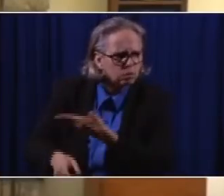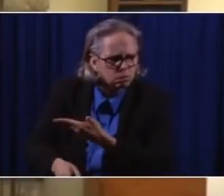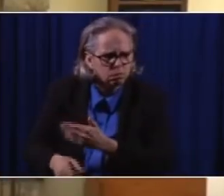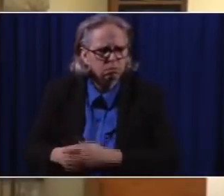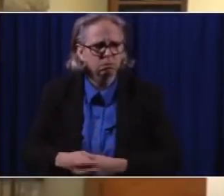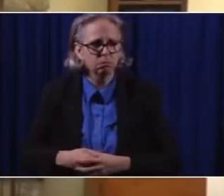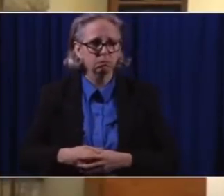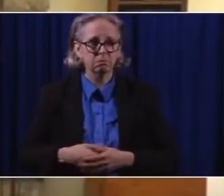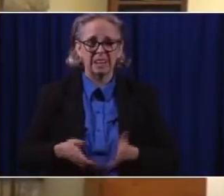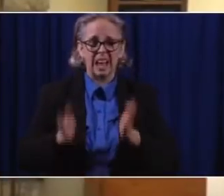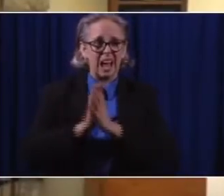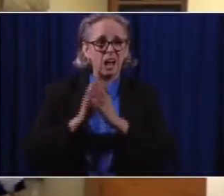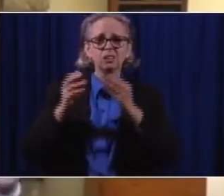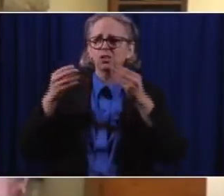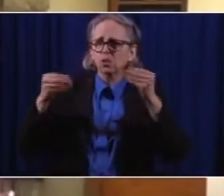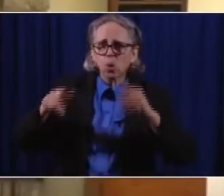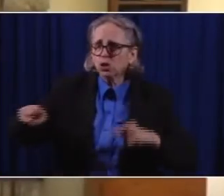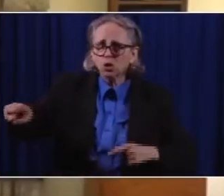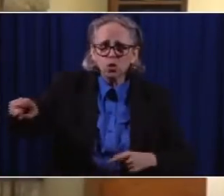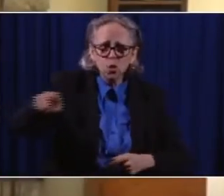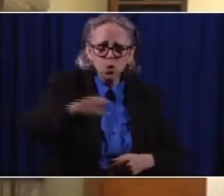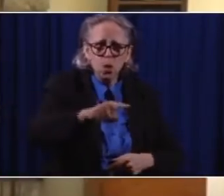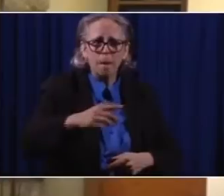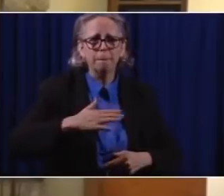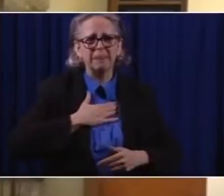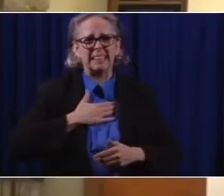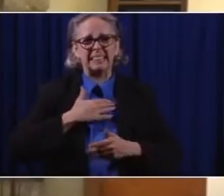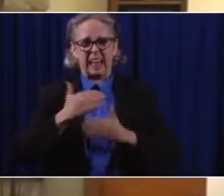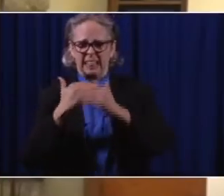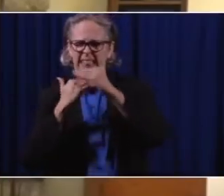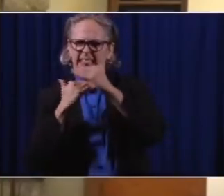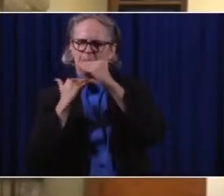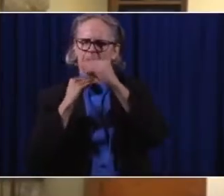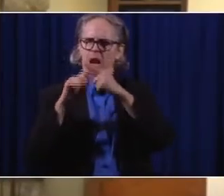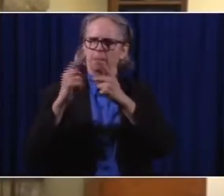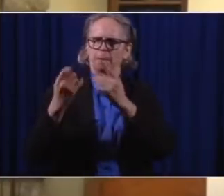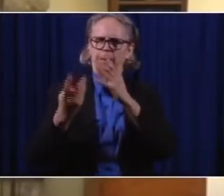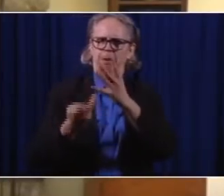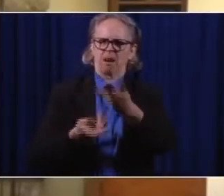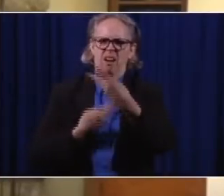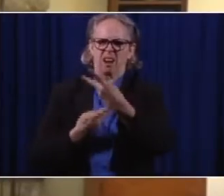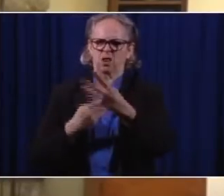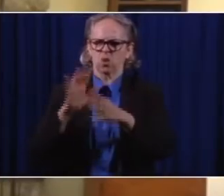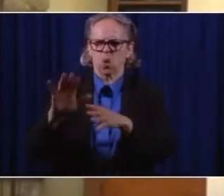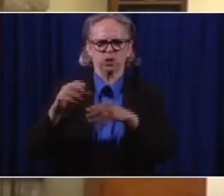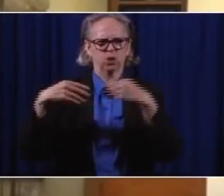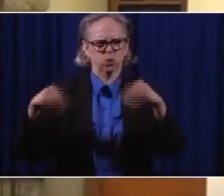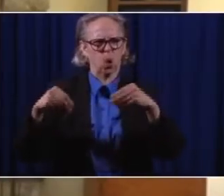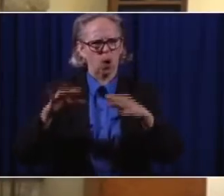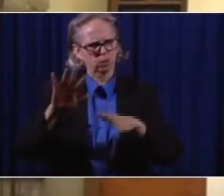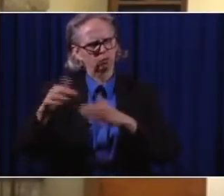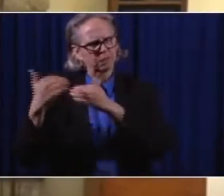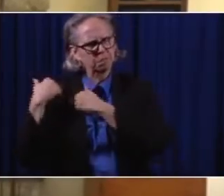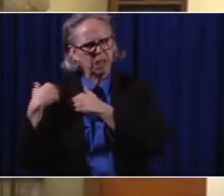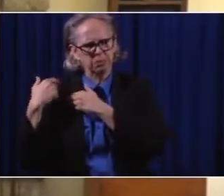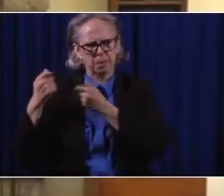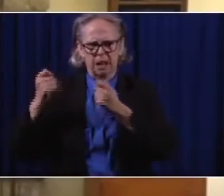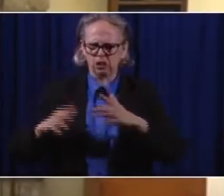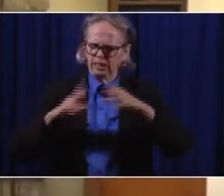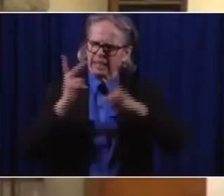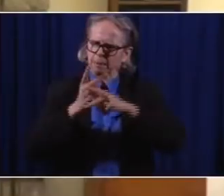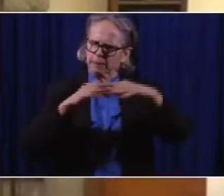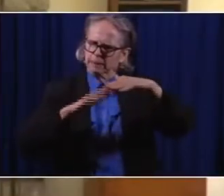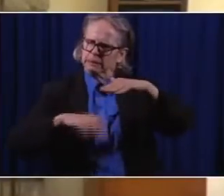sure that there's not a whole bunch of people in the store. They have to manage that. At the same time, they have an obligation